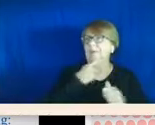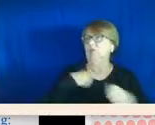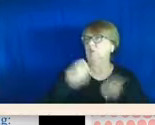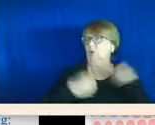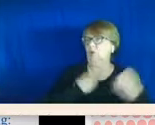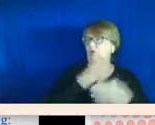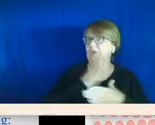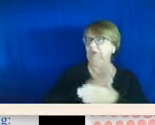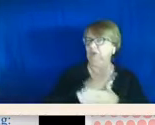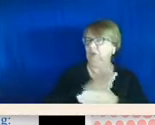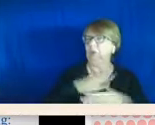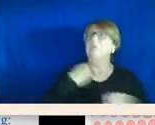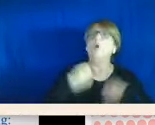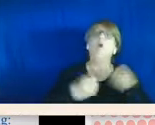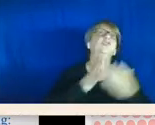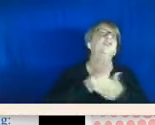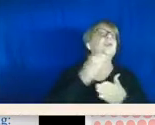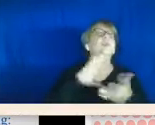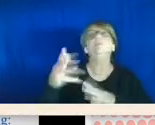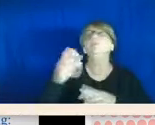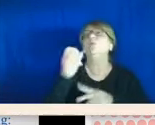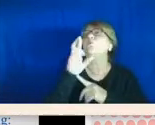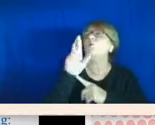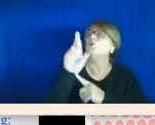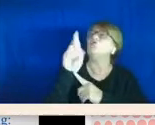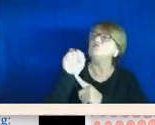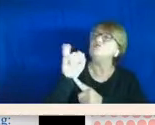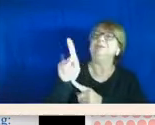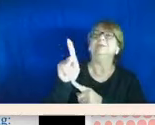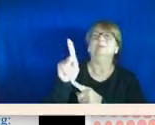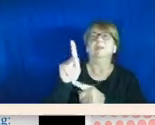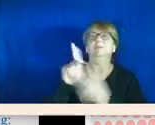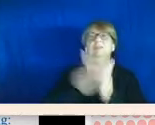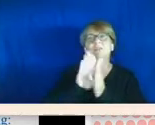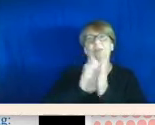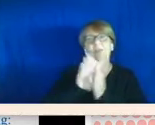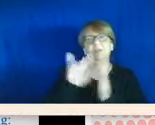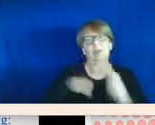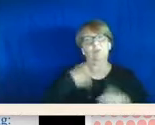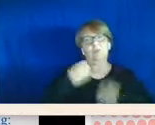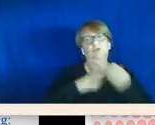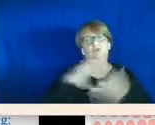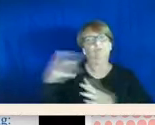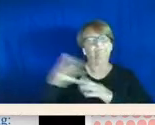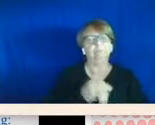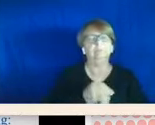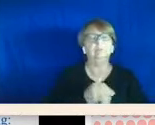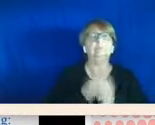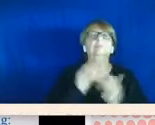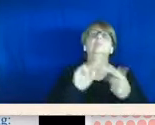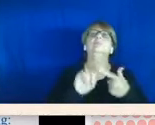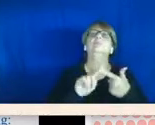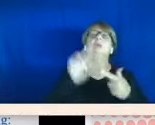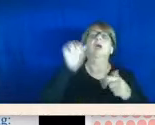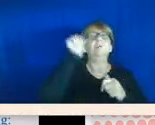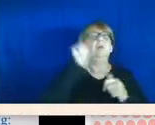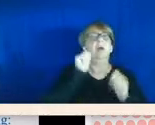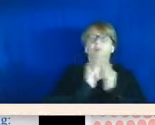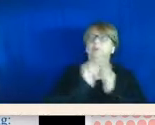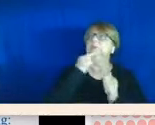emotional disturbances, or who are at risk of developing an emotional disturbance. We serve adults with serious mental illness, including those that